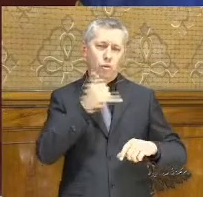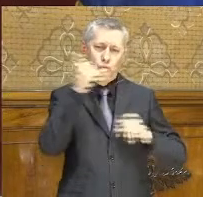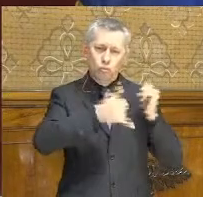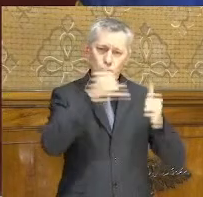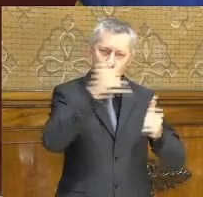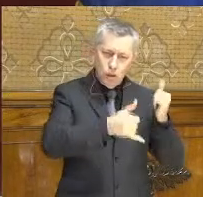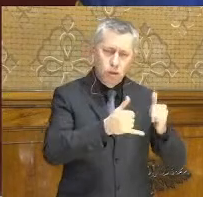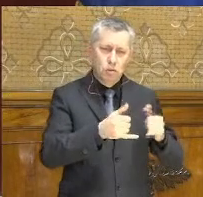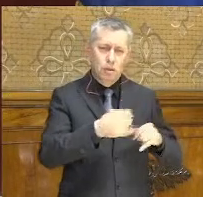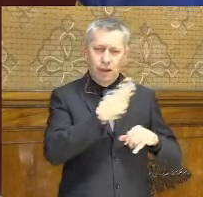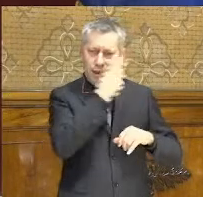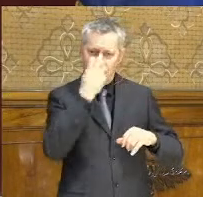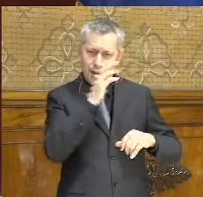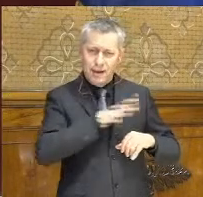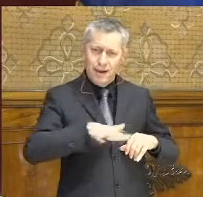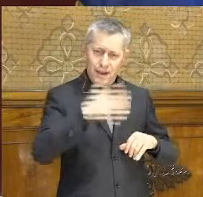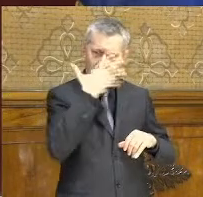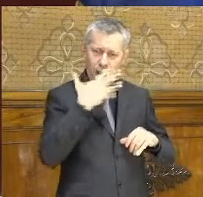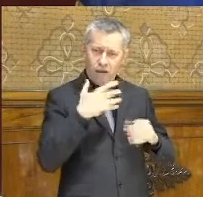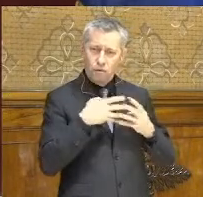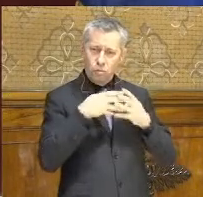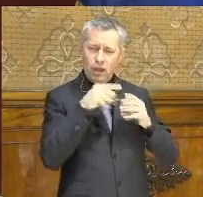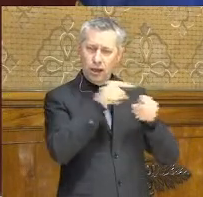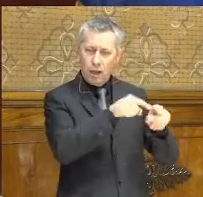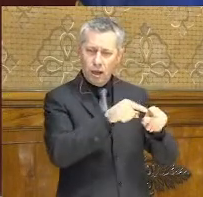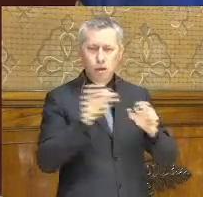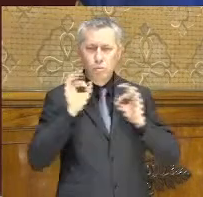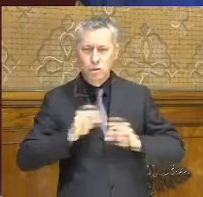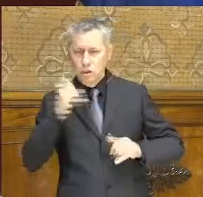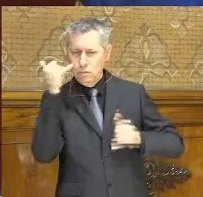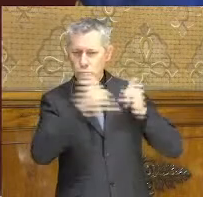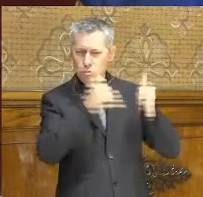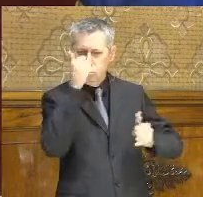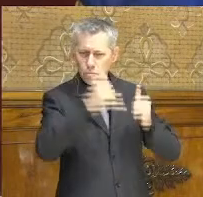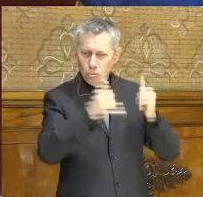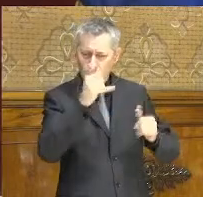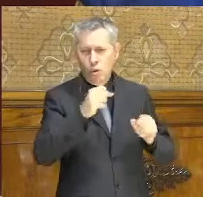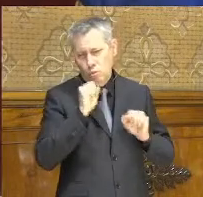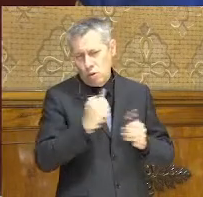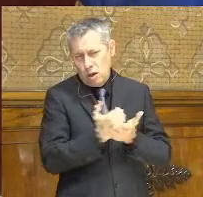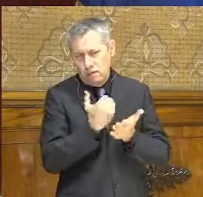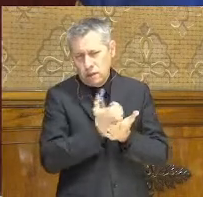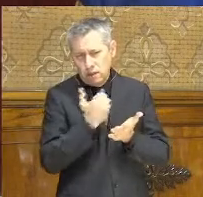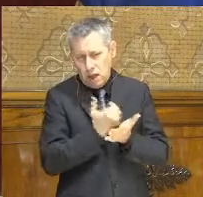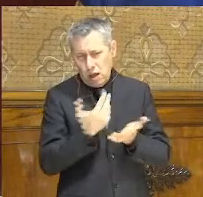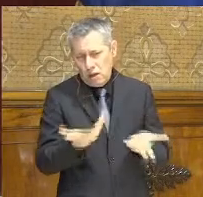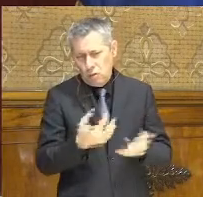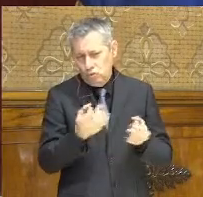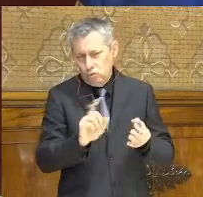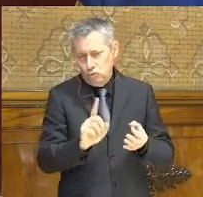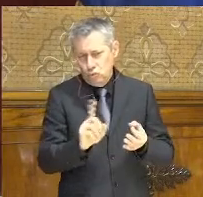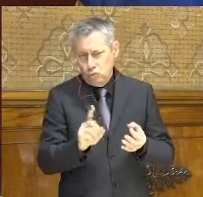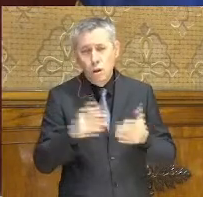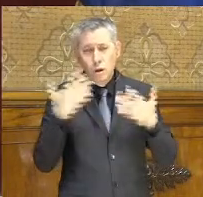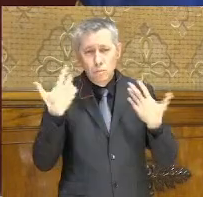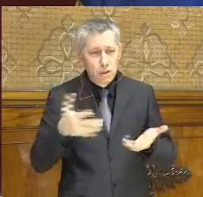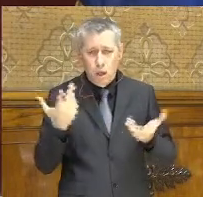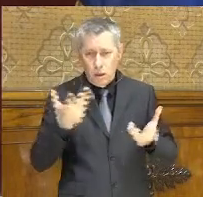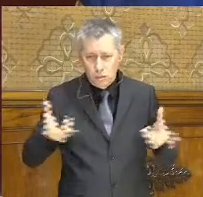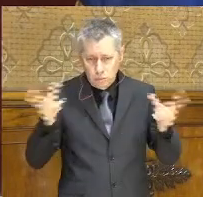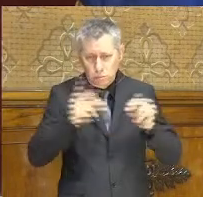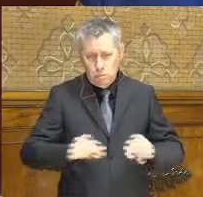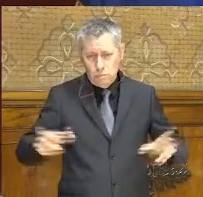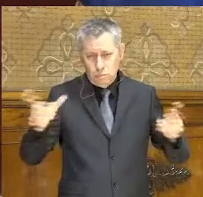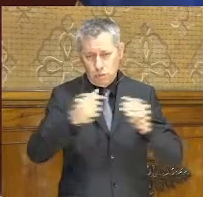and women, in avoidable and unjust circumstances, are part now of a recurrent cycle